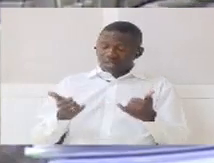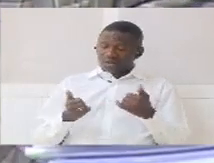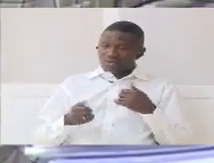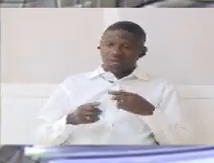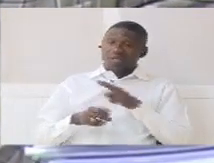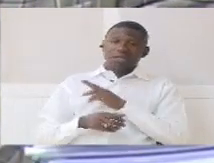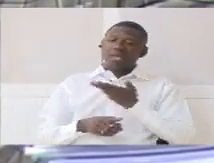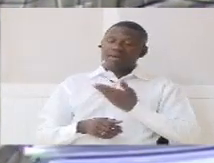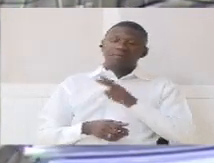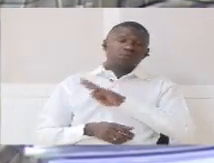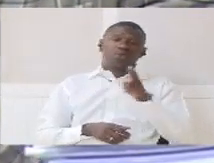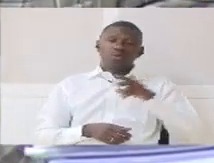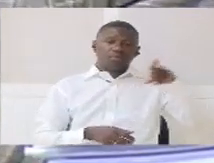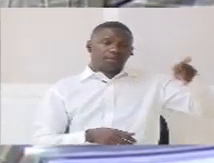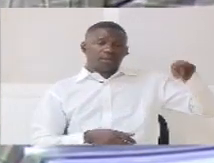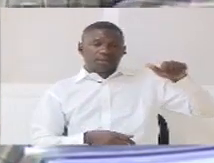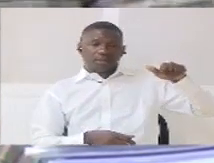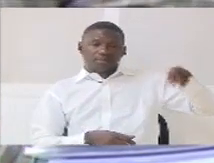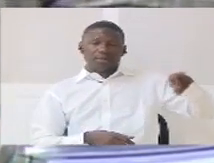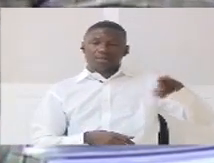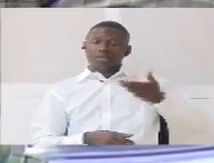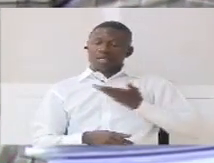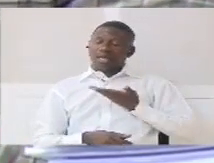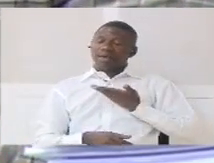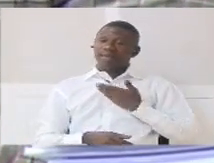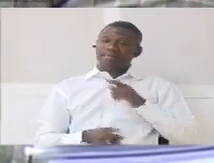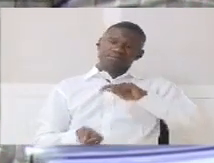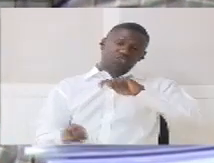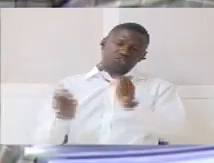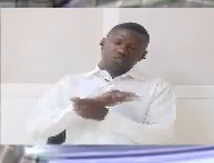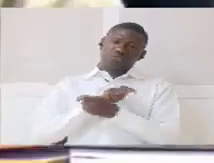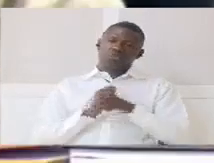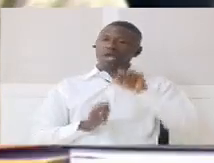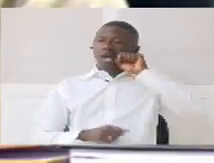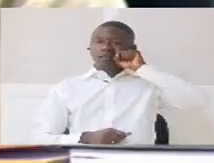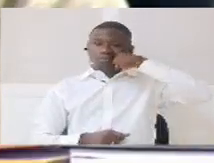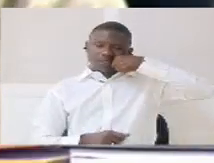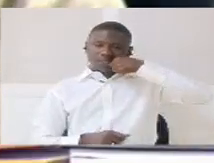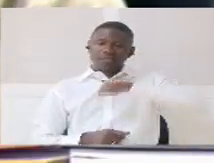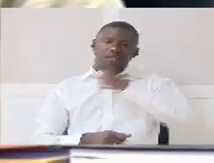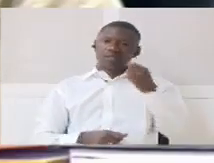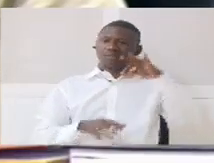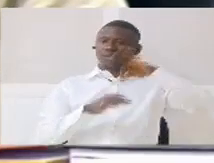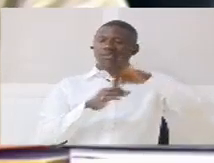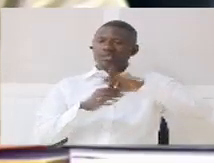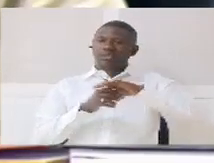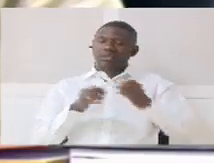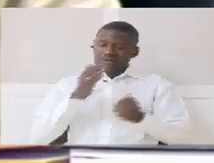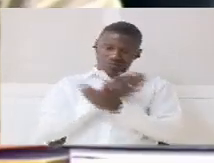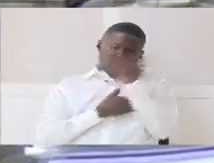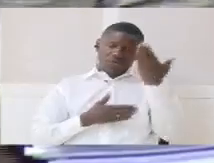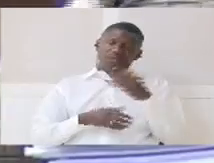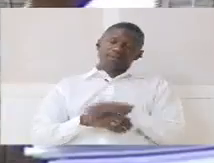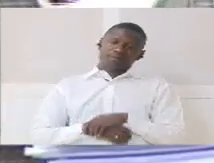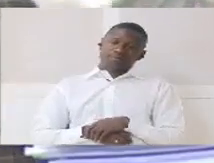the Director General. Amunta saying equal iruata jela ko Director General yafanyami ekamburo ning jikando